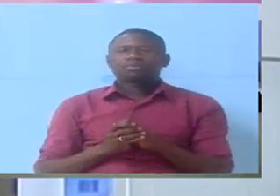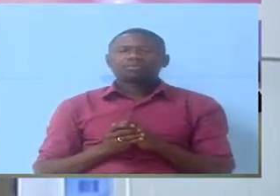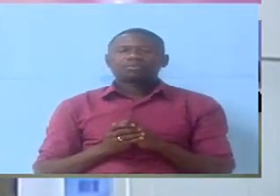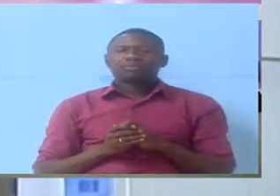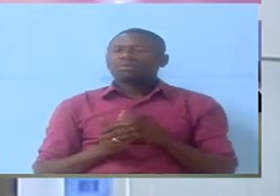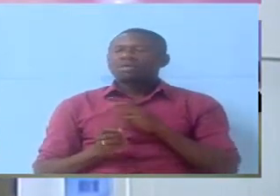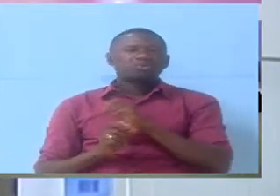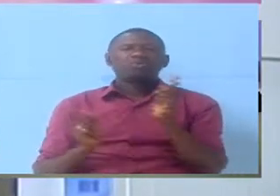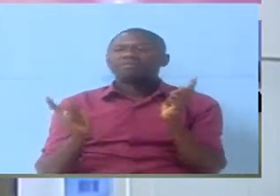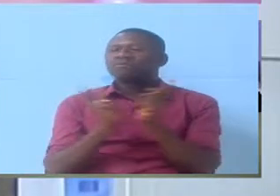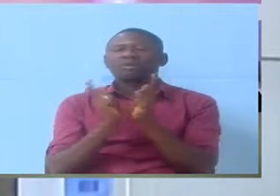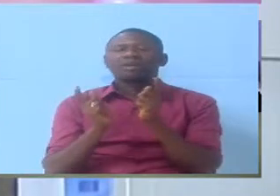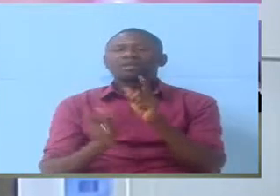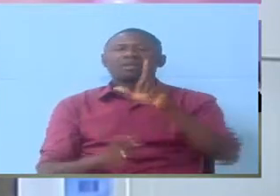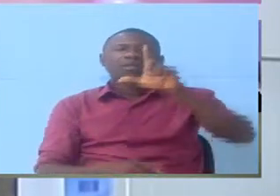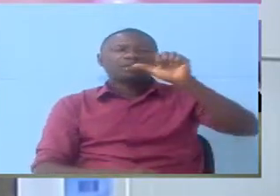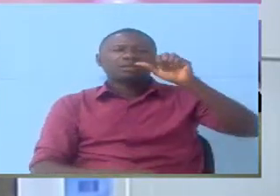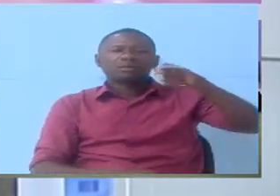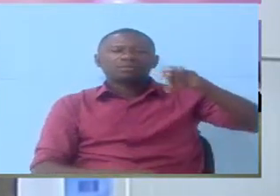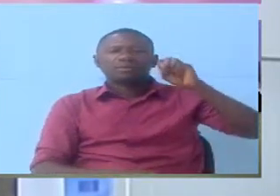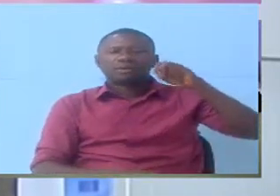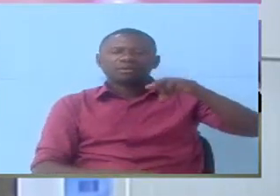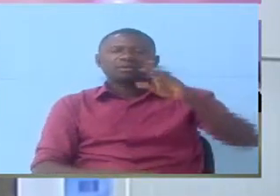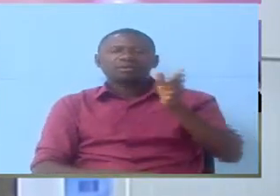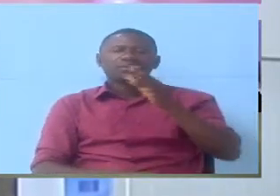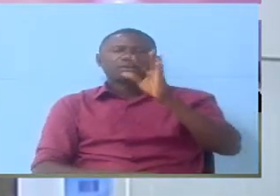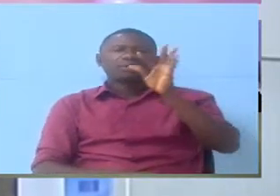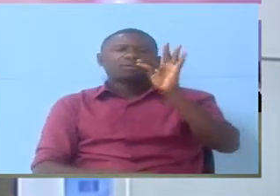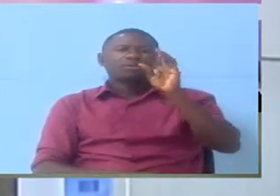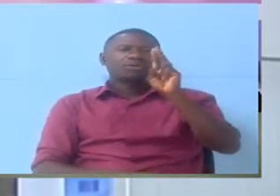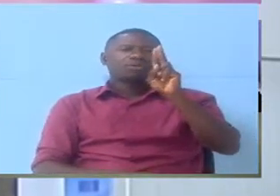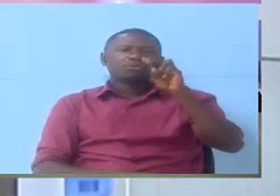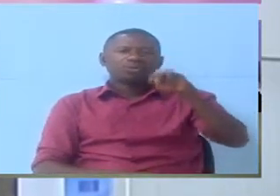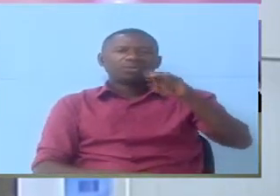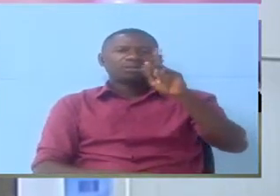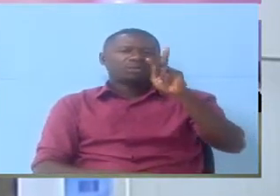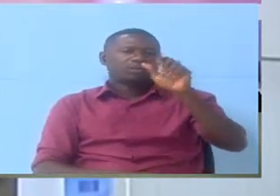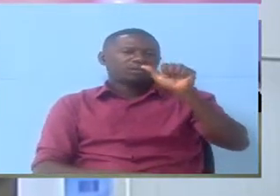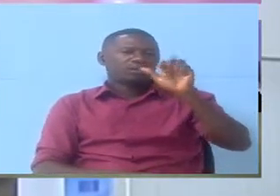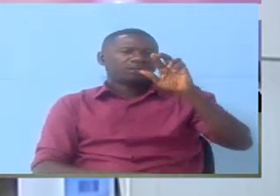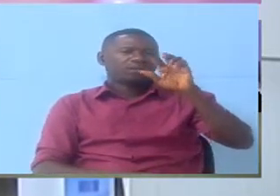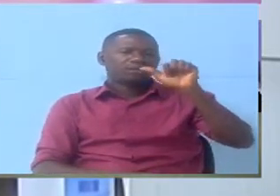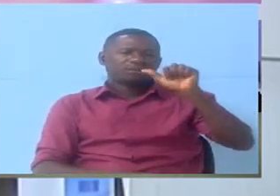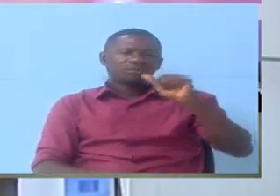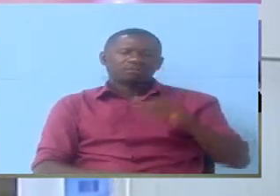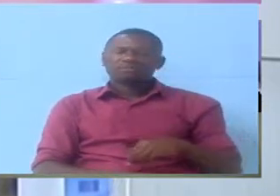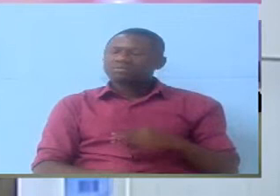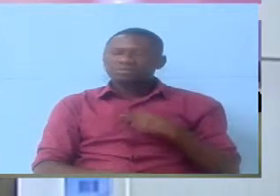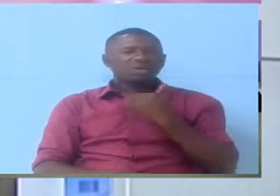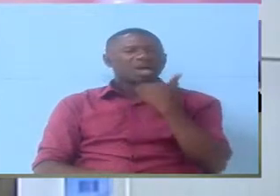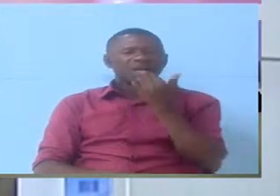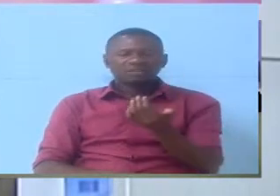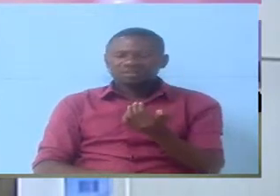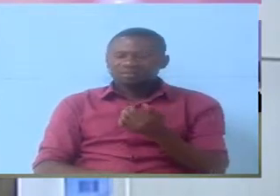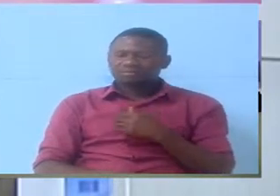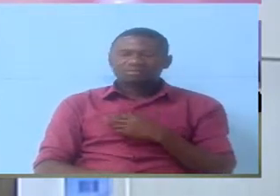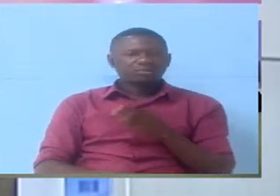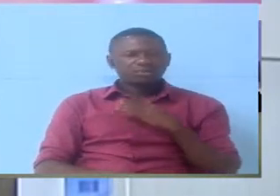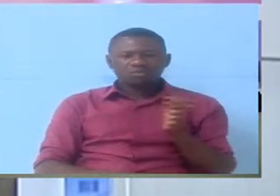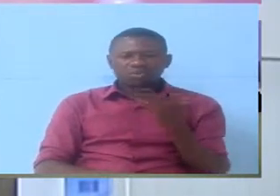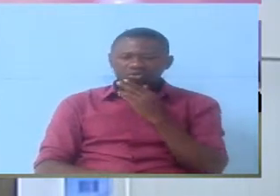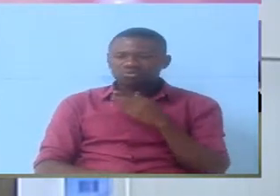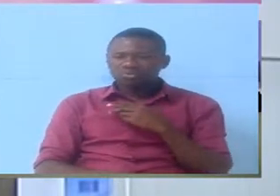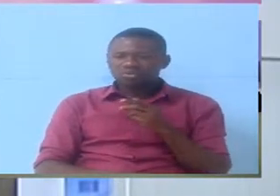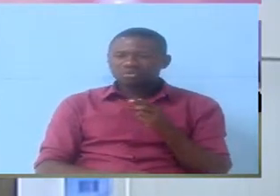I find Lamin Tunkara. Adu malamin Tunkara fanantaraji. And I didn't ask. Mfanamani ninkarke. I just went to read the diary. Ntate la fengolo